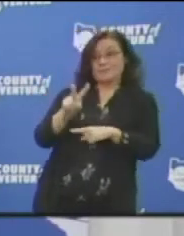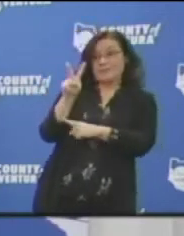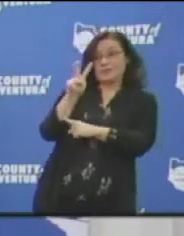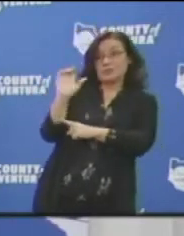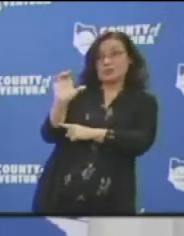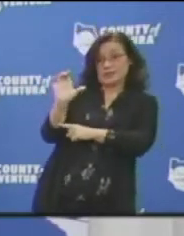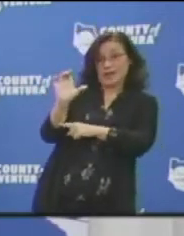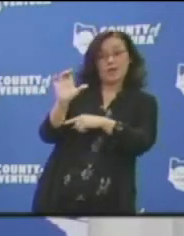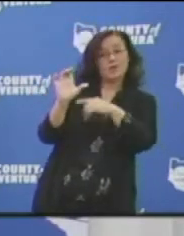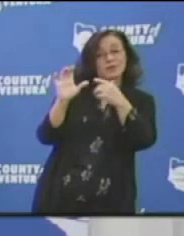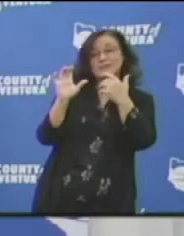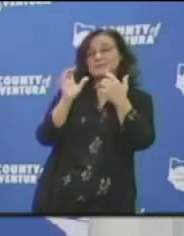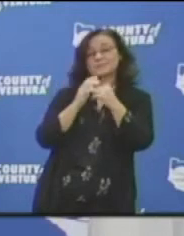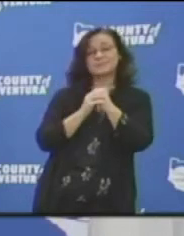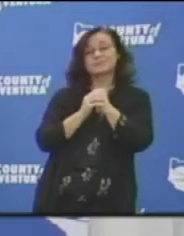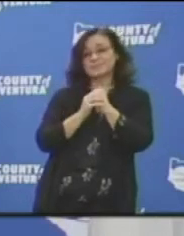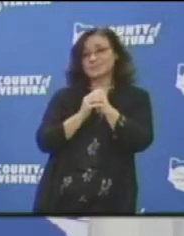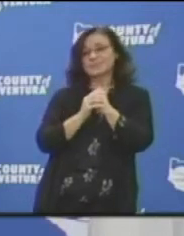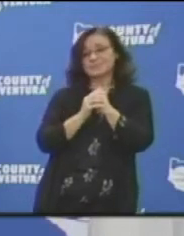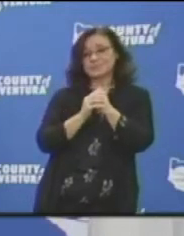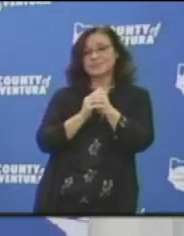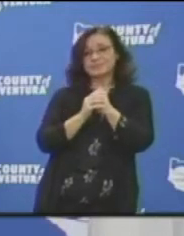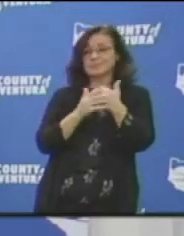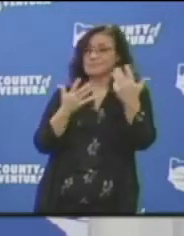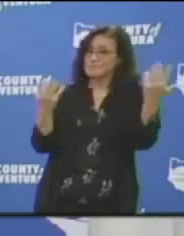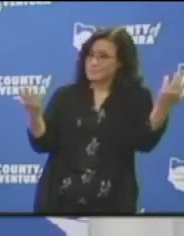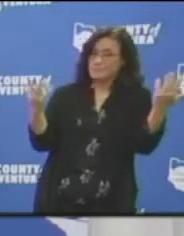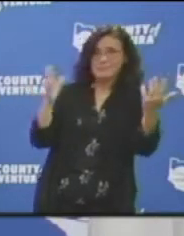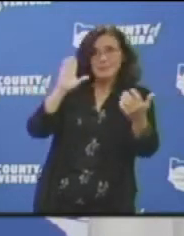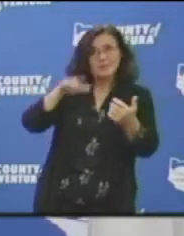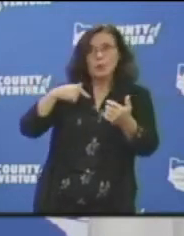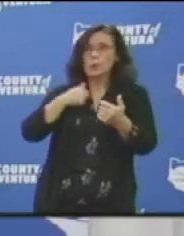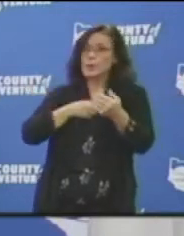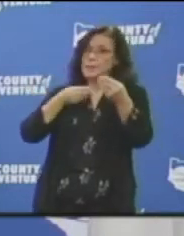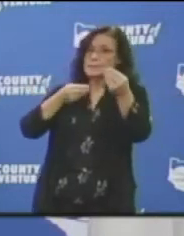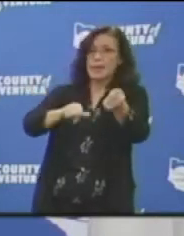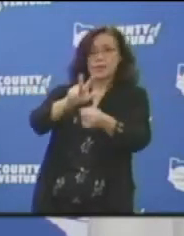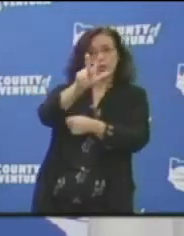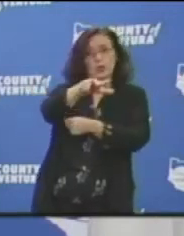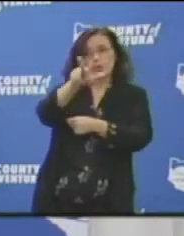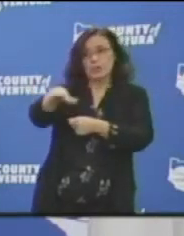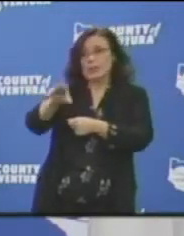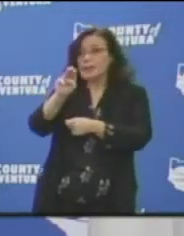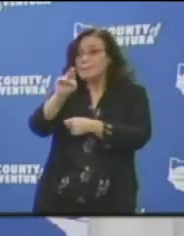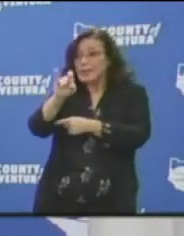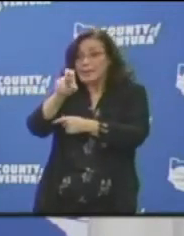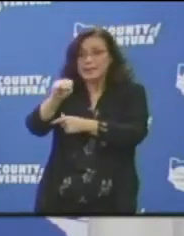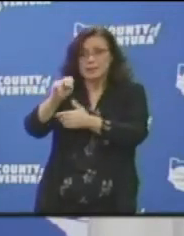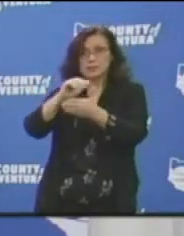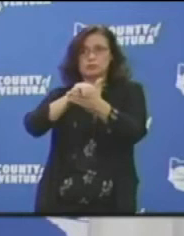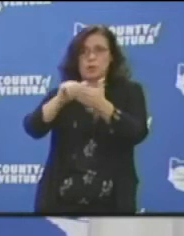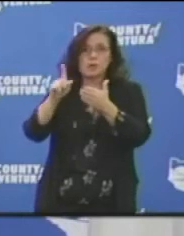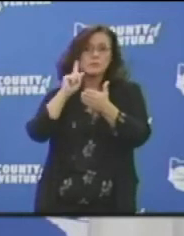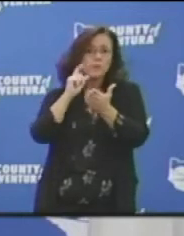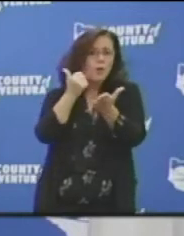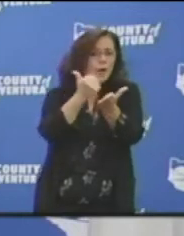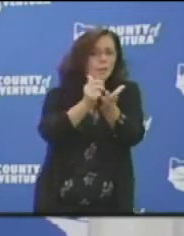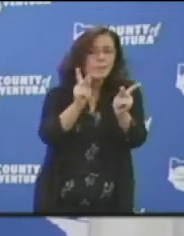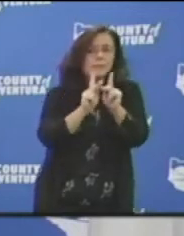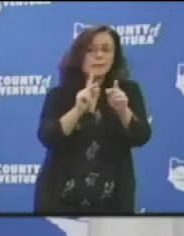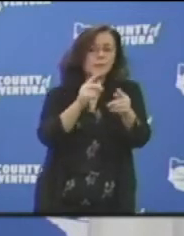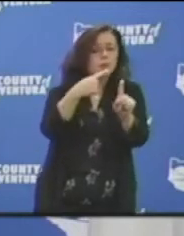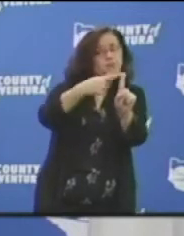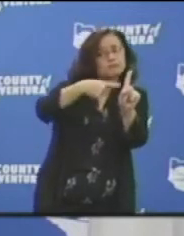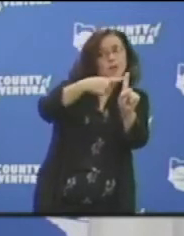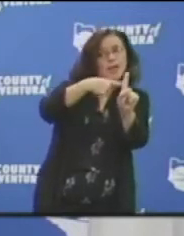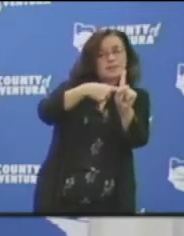I recall, too, that some $33 million was spent in providing rental assistance for people who would otherwise be